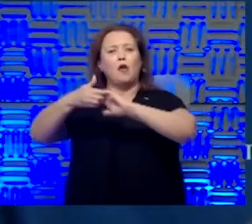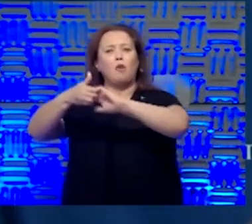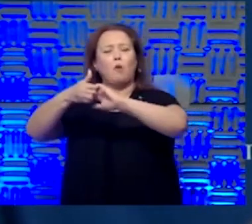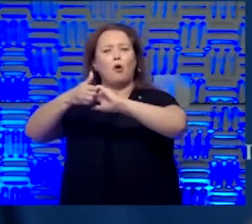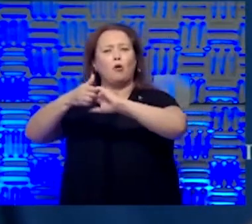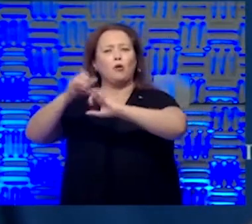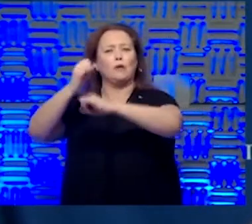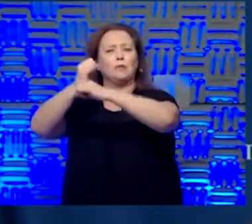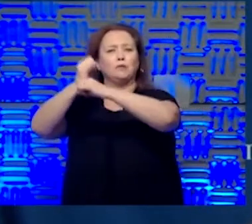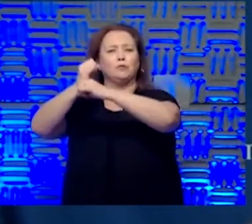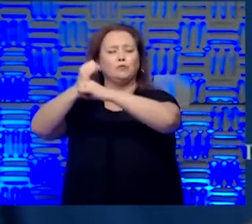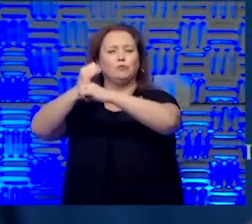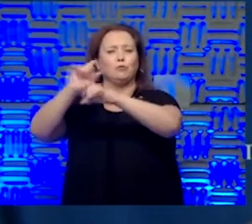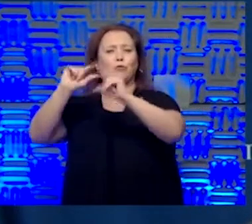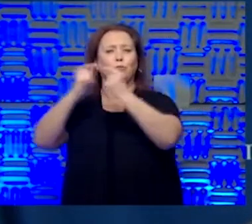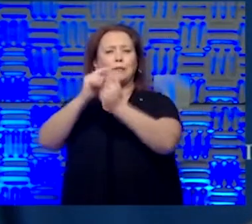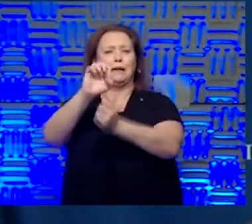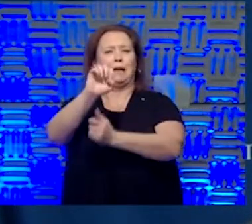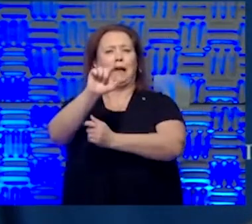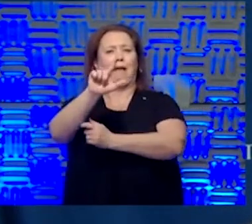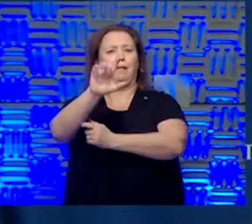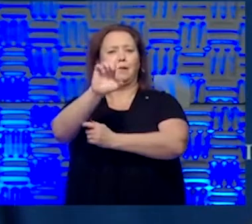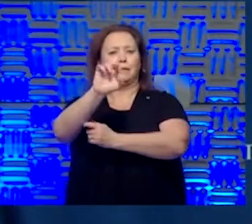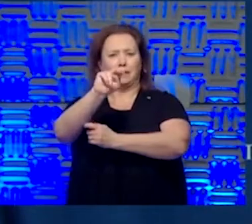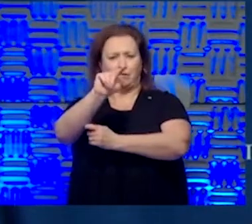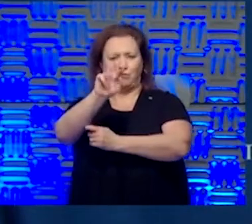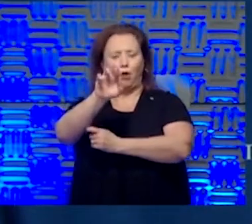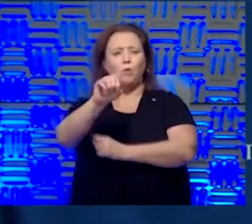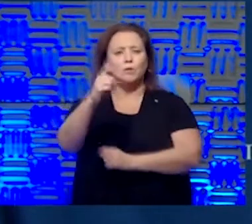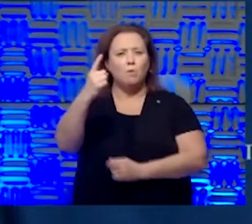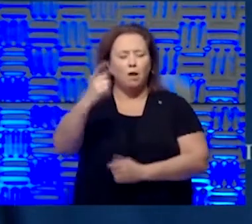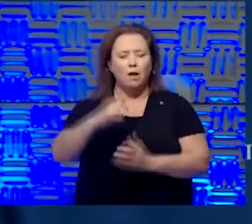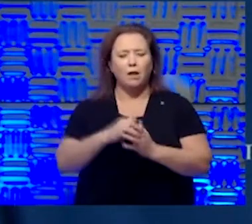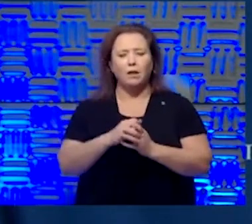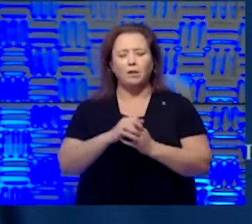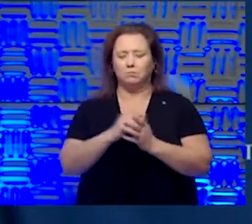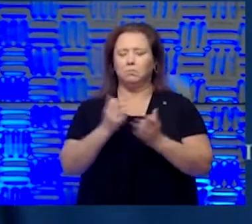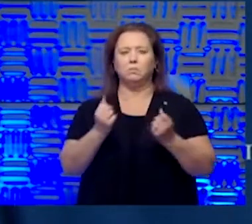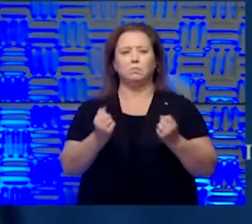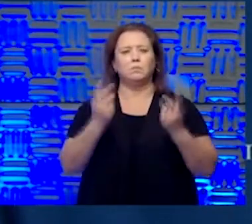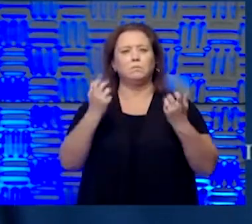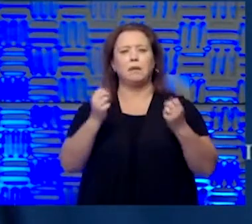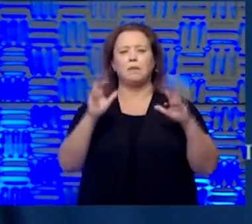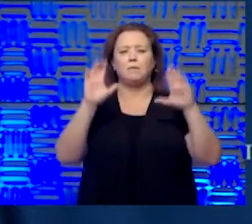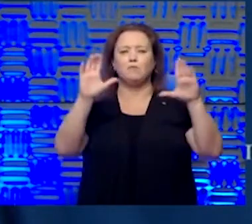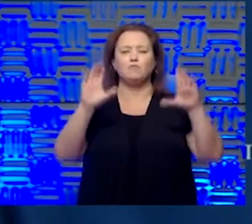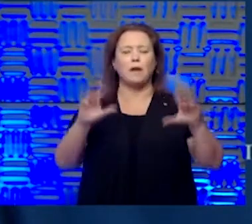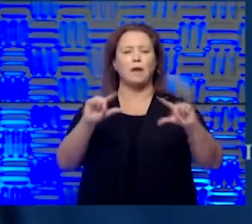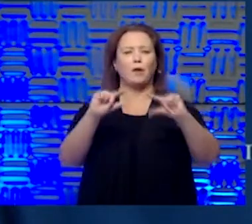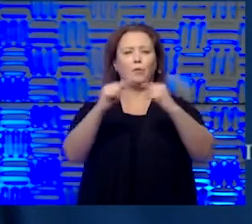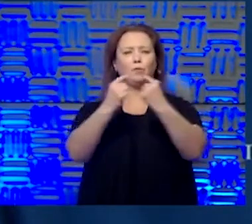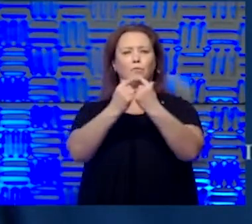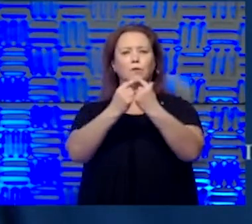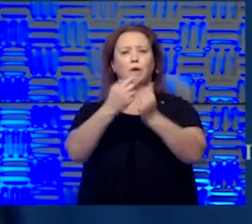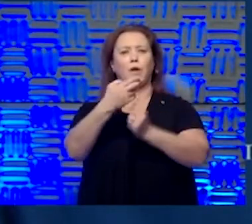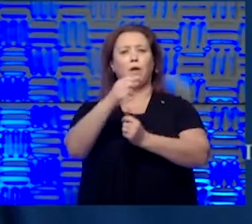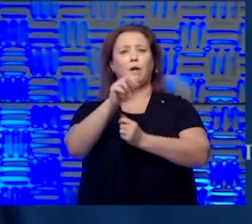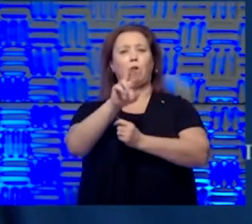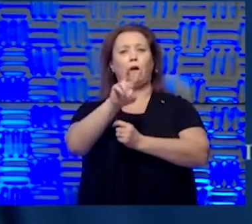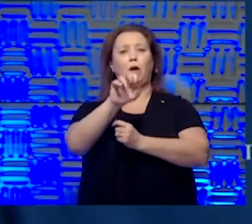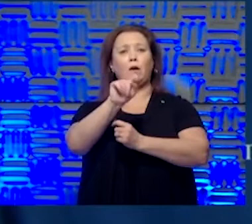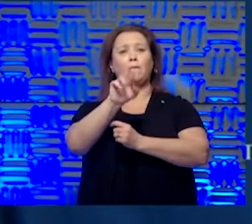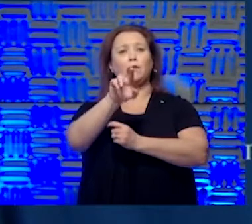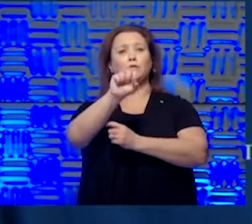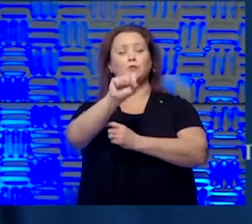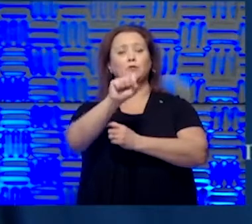like I mentioned, El Centro. There's a number of other great groups that like harvesters that are doing all sorts